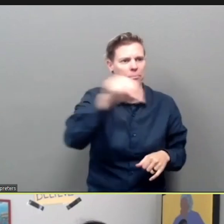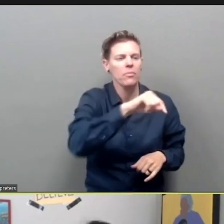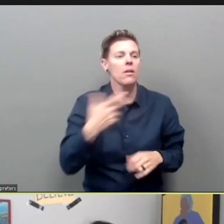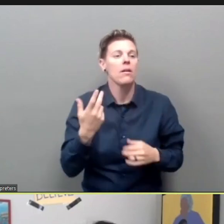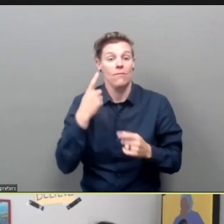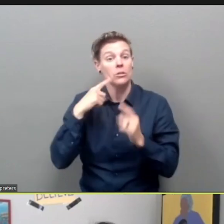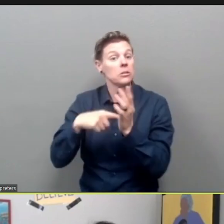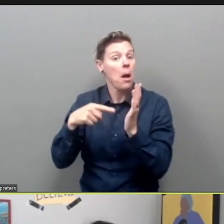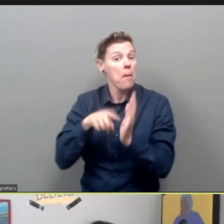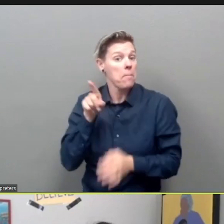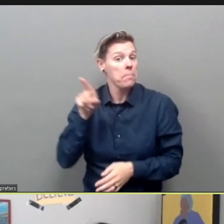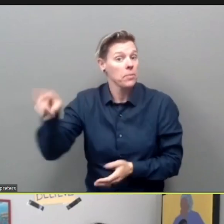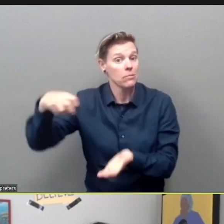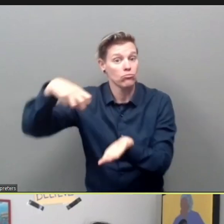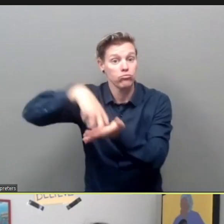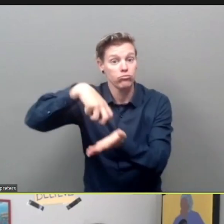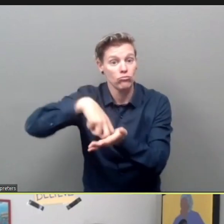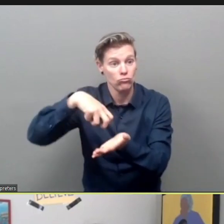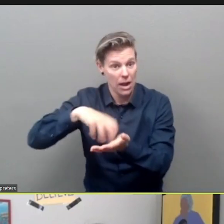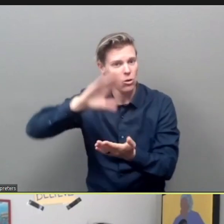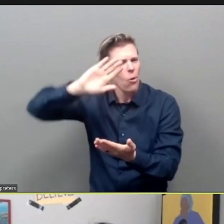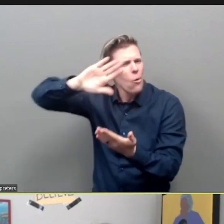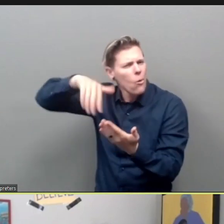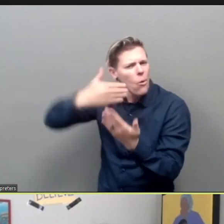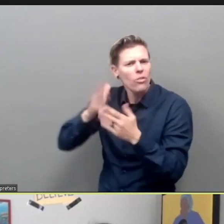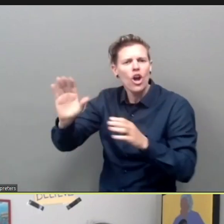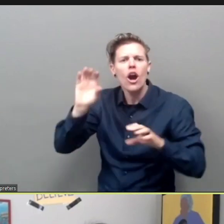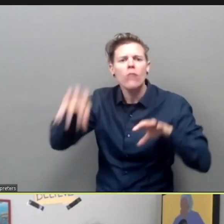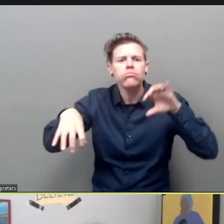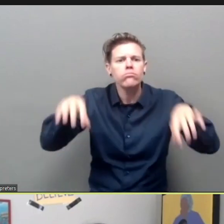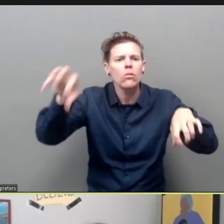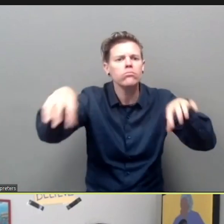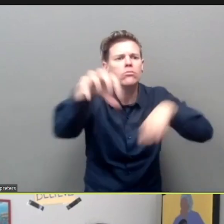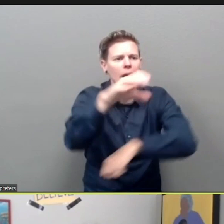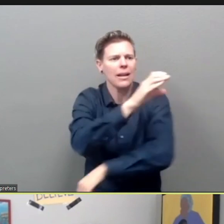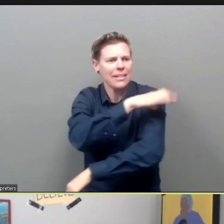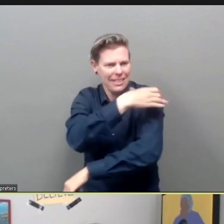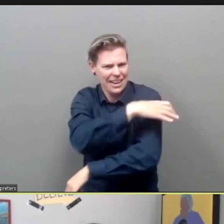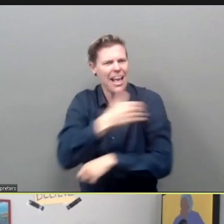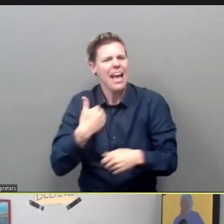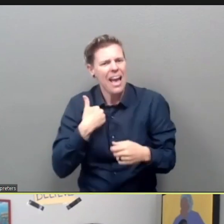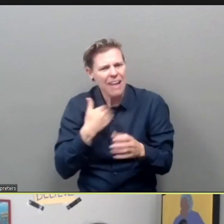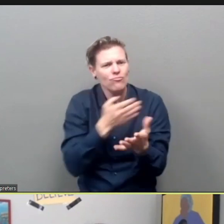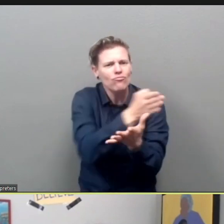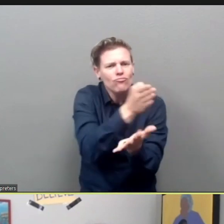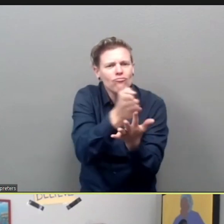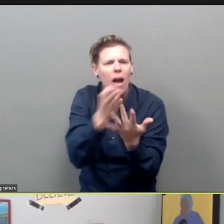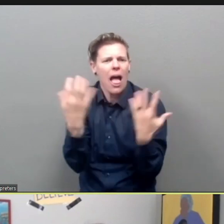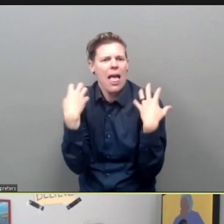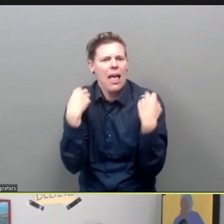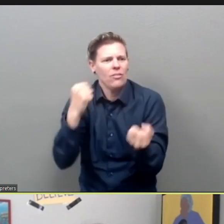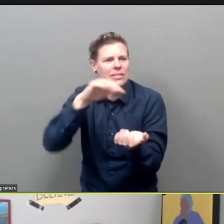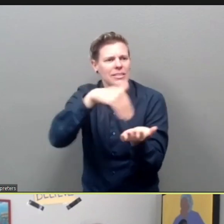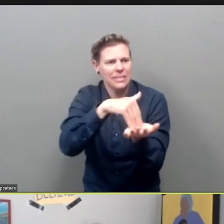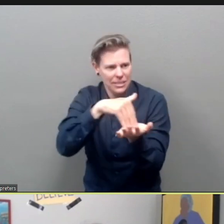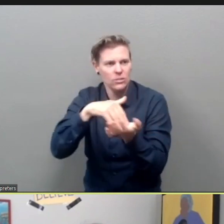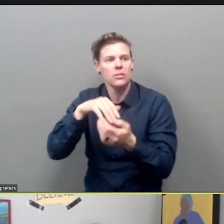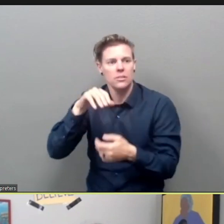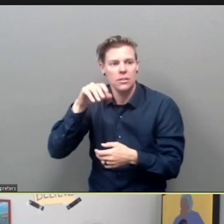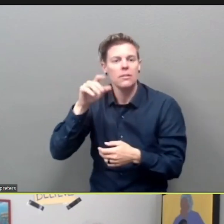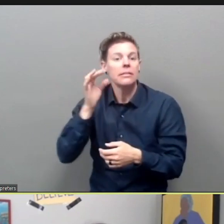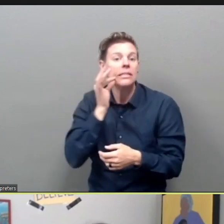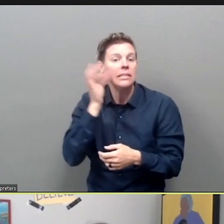clinics. We have federally qualified health centers who are going to be giving them out. IHS, the Indian Health Service, is going to be giving